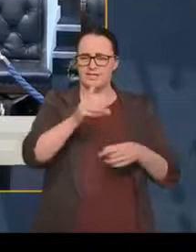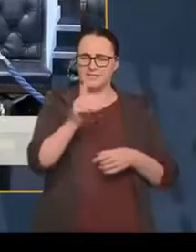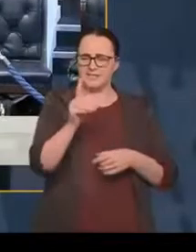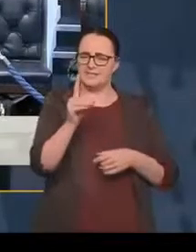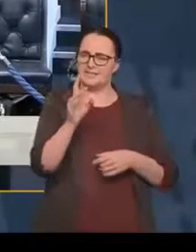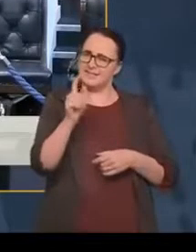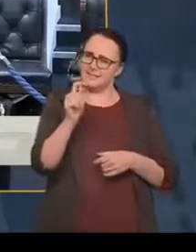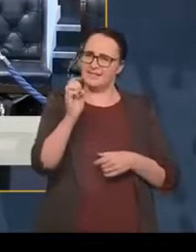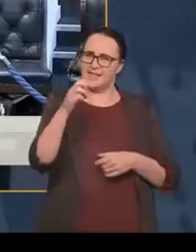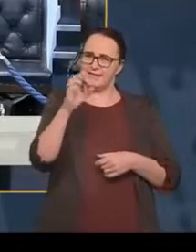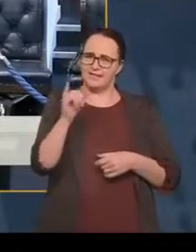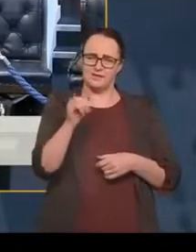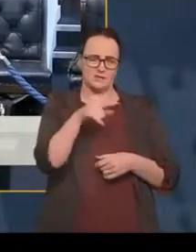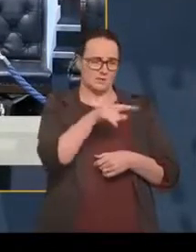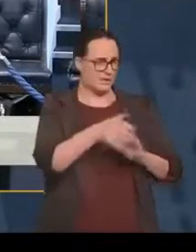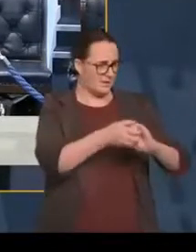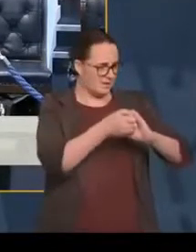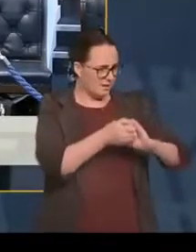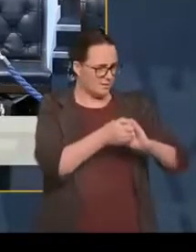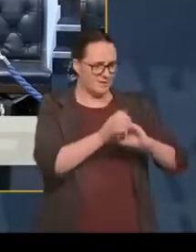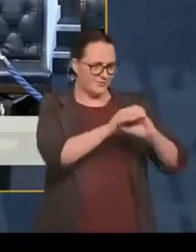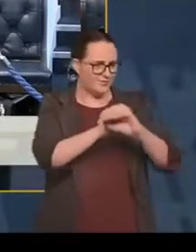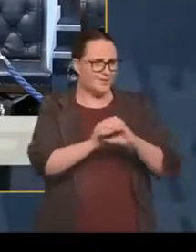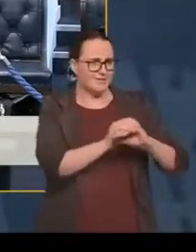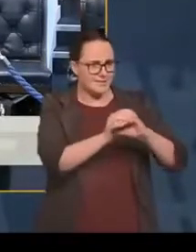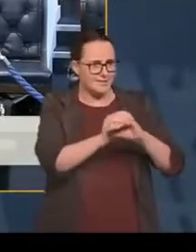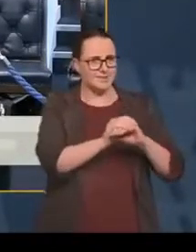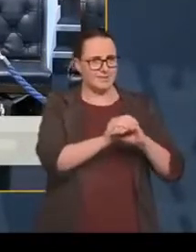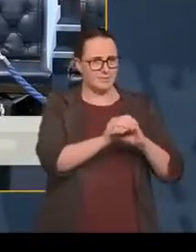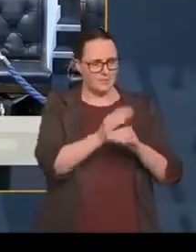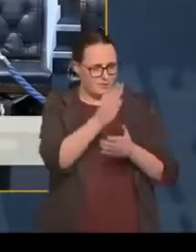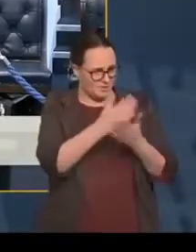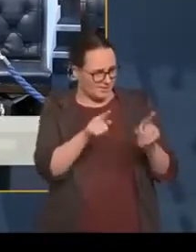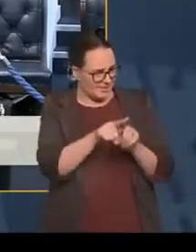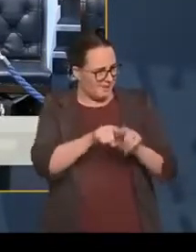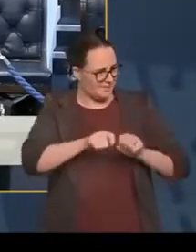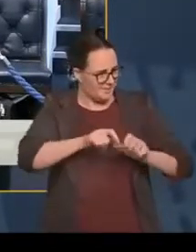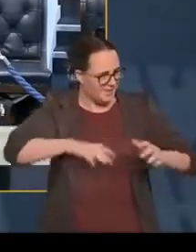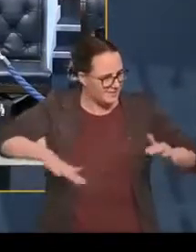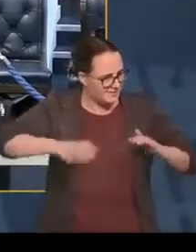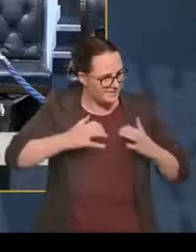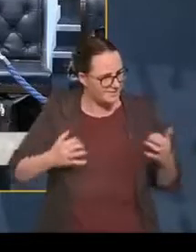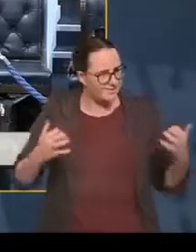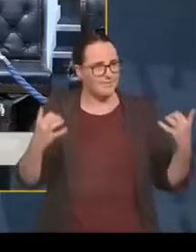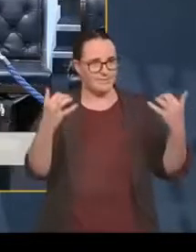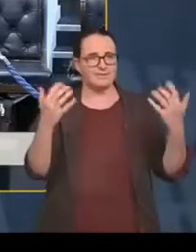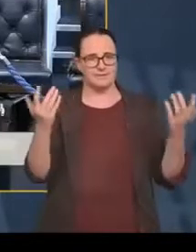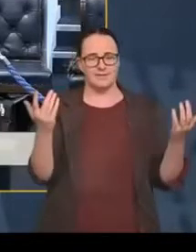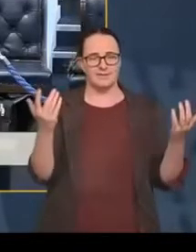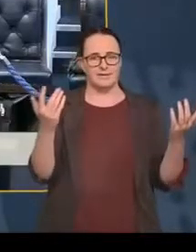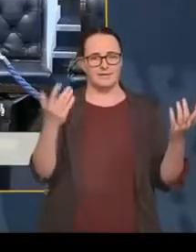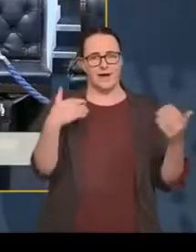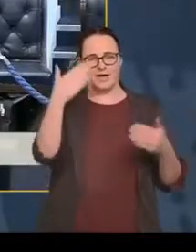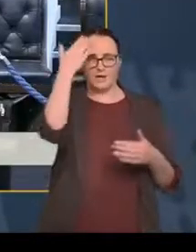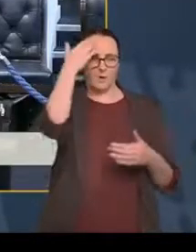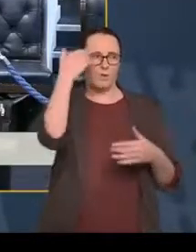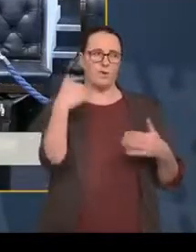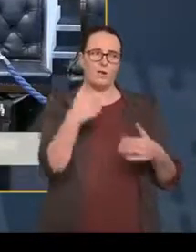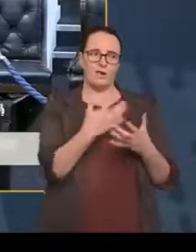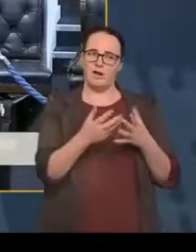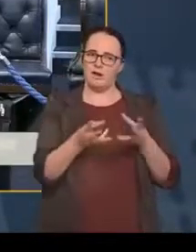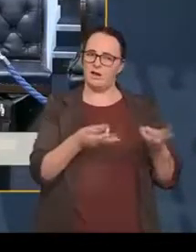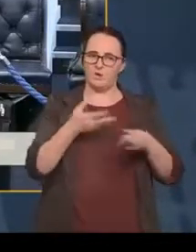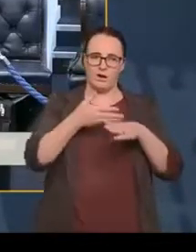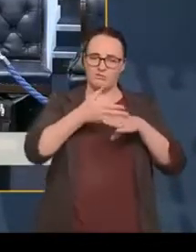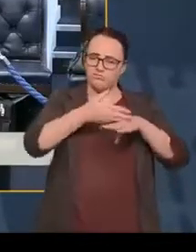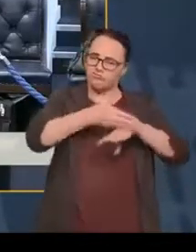a colleague, friend and somebody who shares the same floor with him, I think maybe better than most how